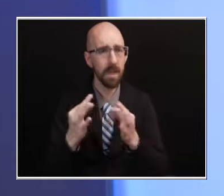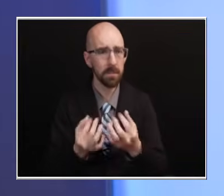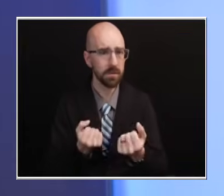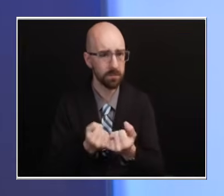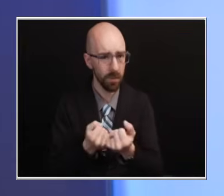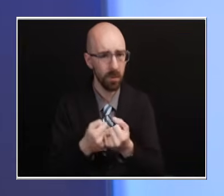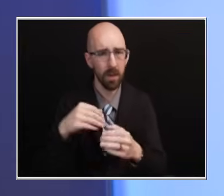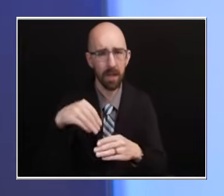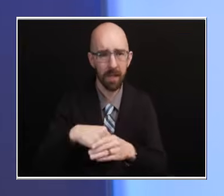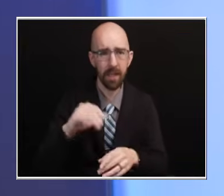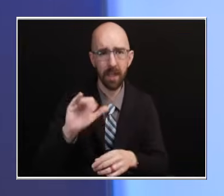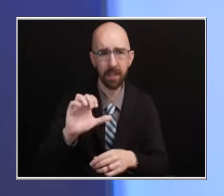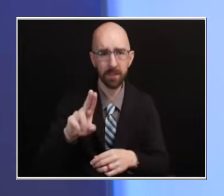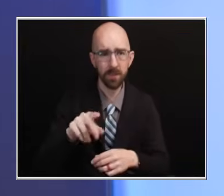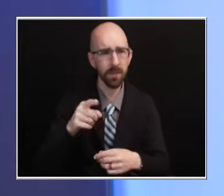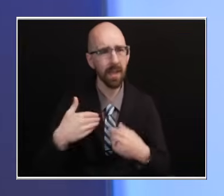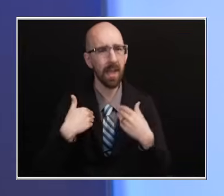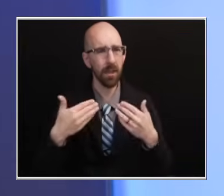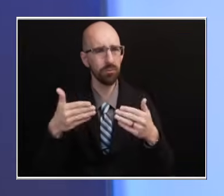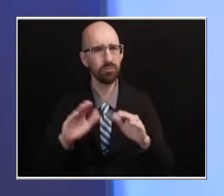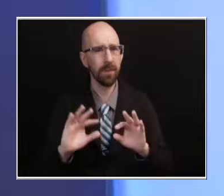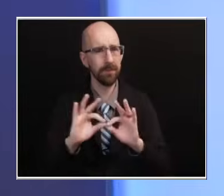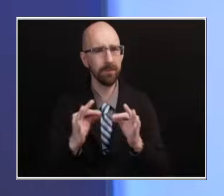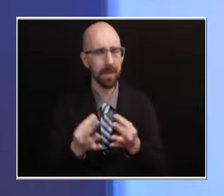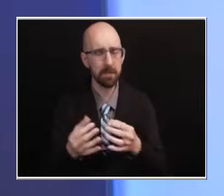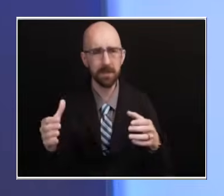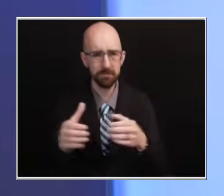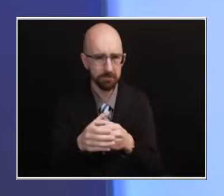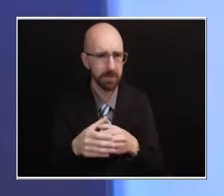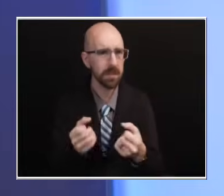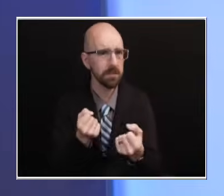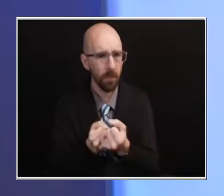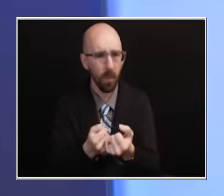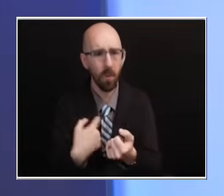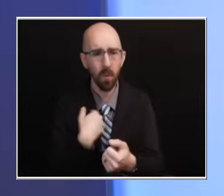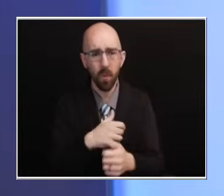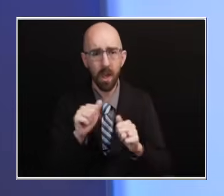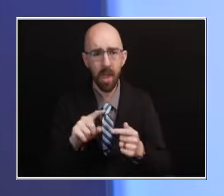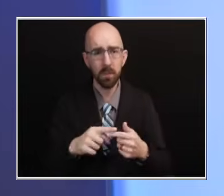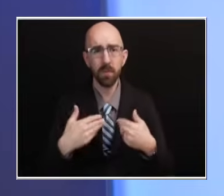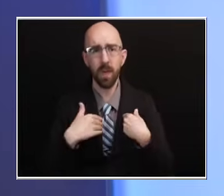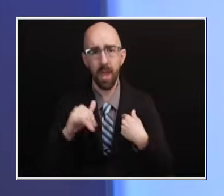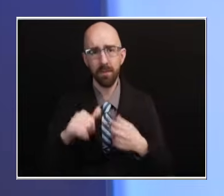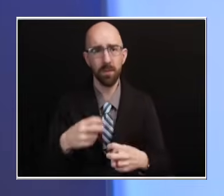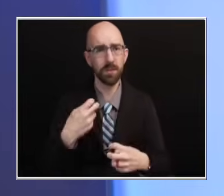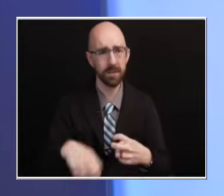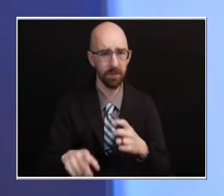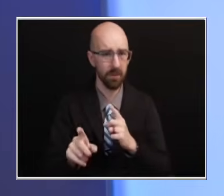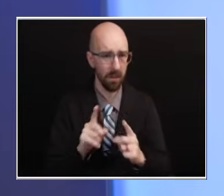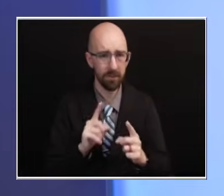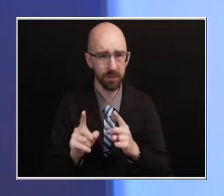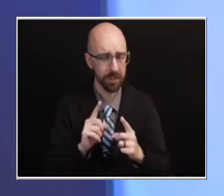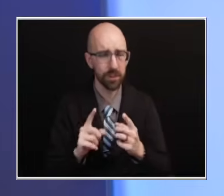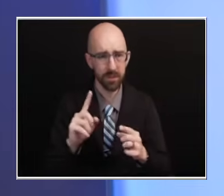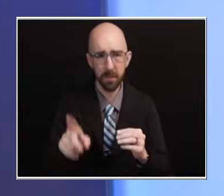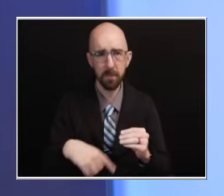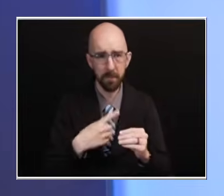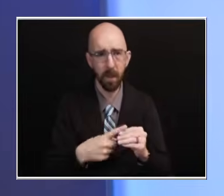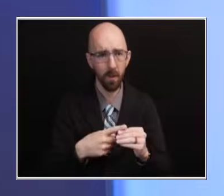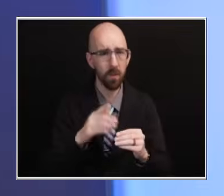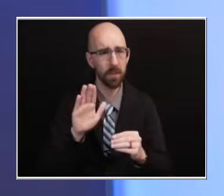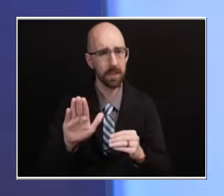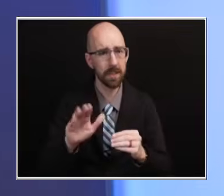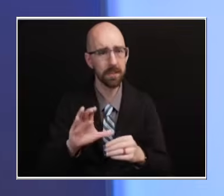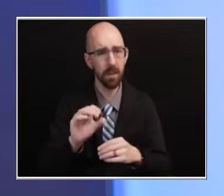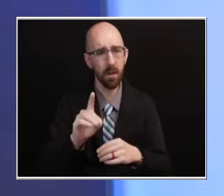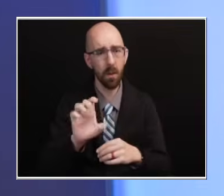Scott had such a great family unit and family support, and we were able to have those difficult conversations about his code status, about